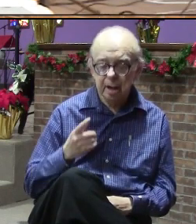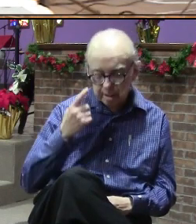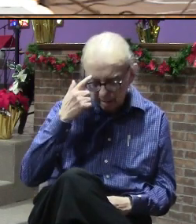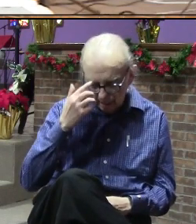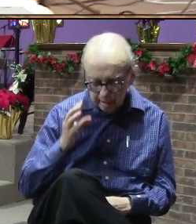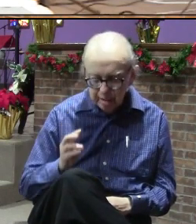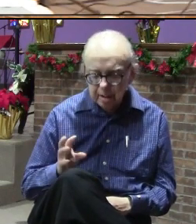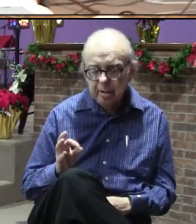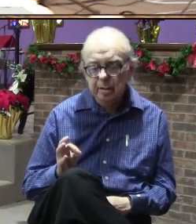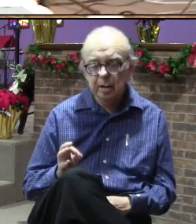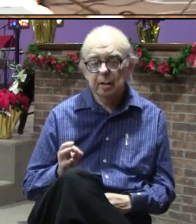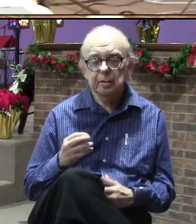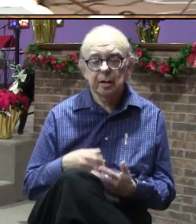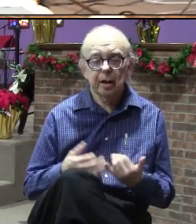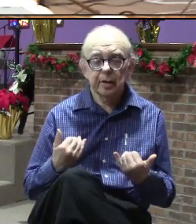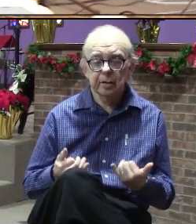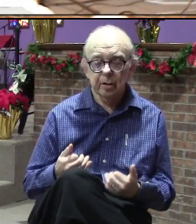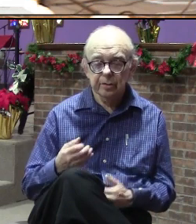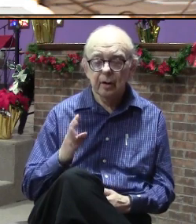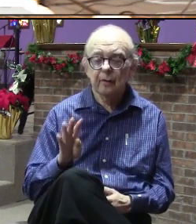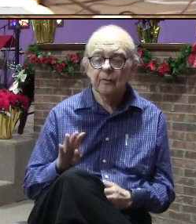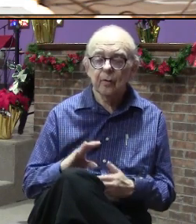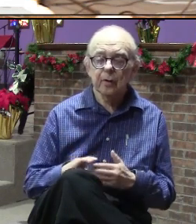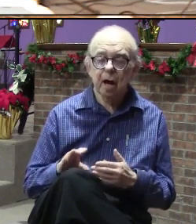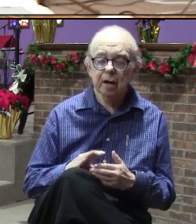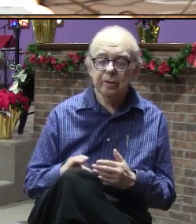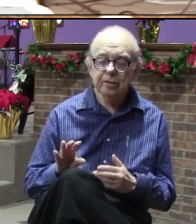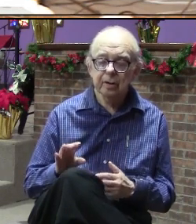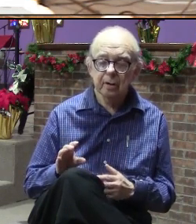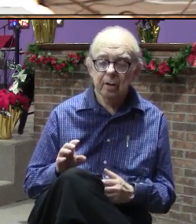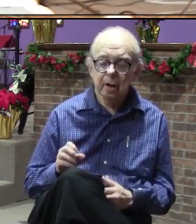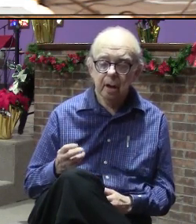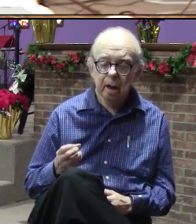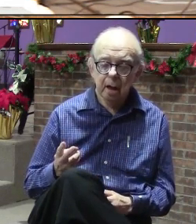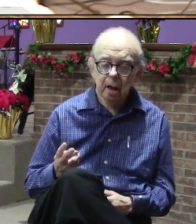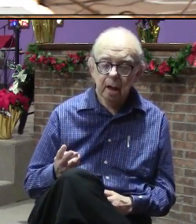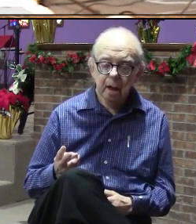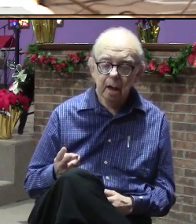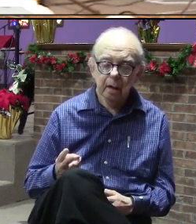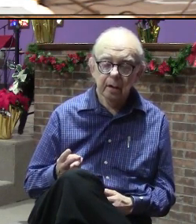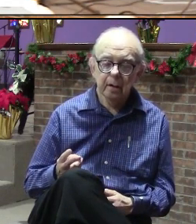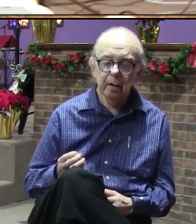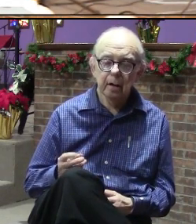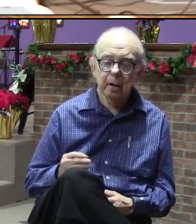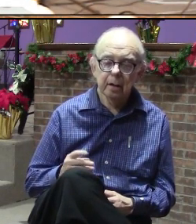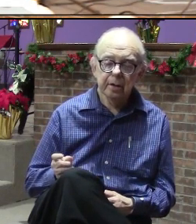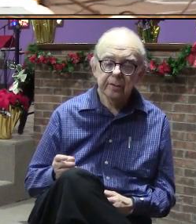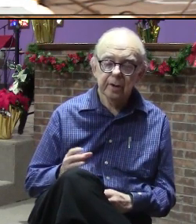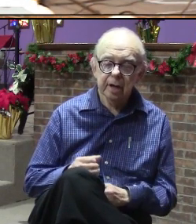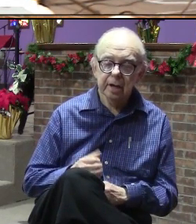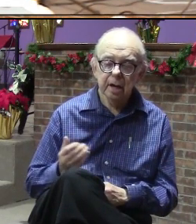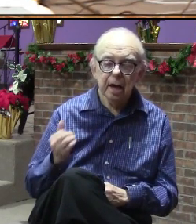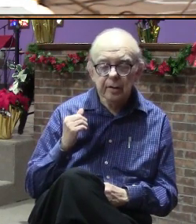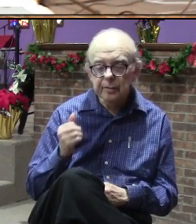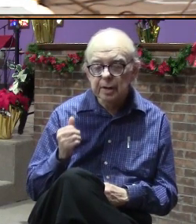$4 and something a dozen. And she said, you know how many dozen eggs I can get every day from chickens?